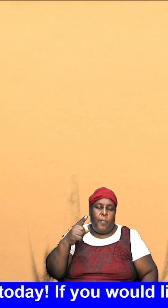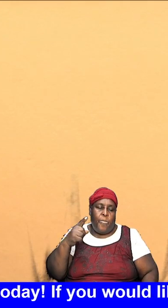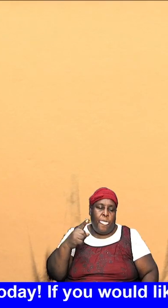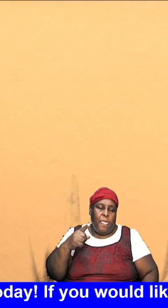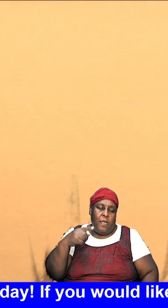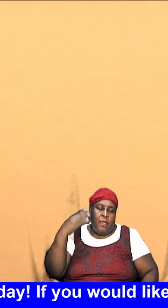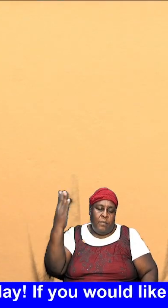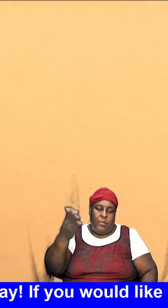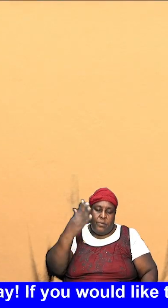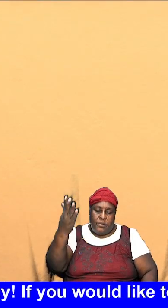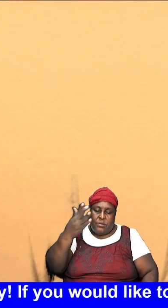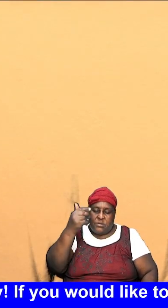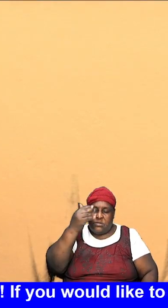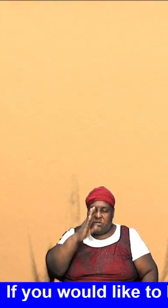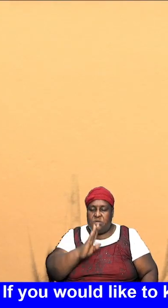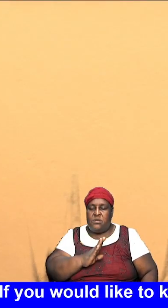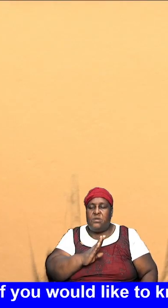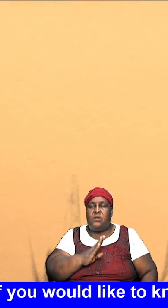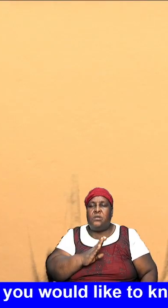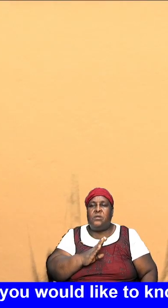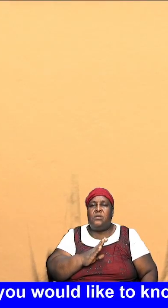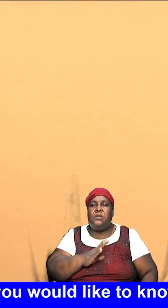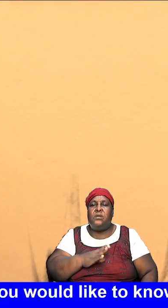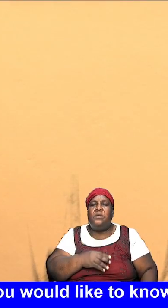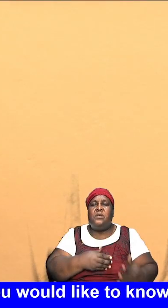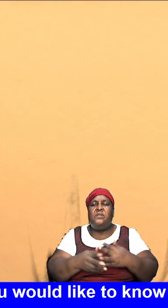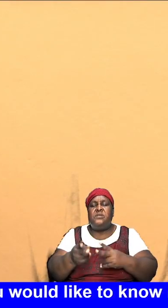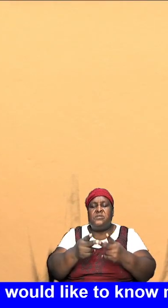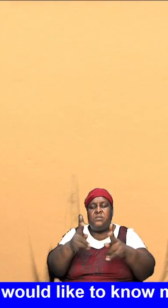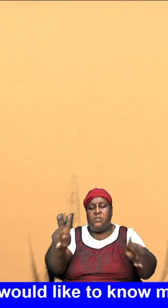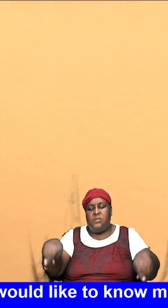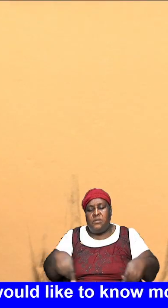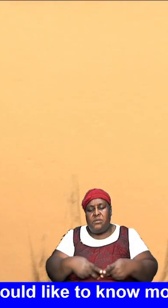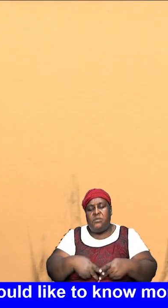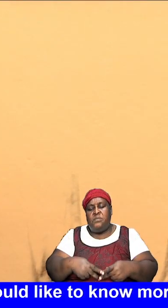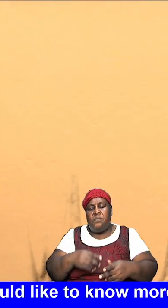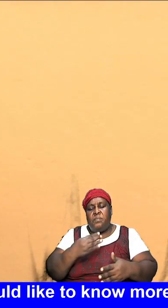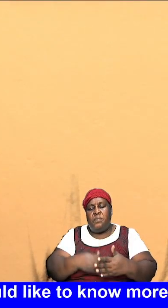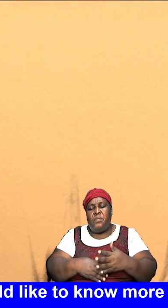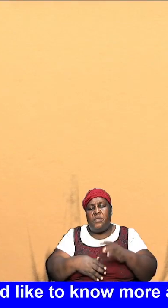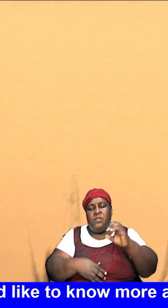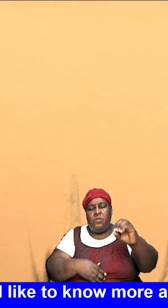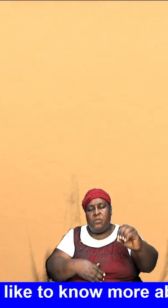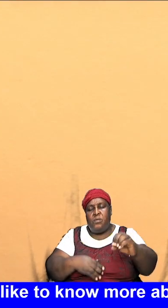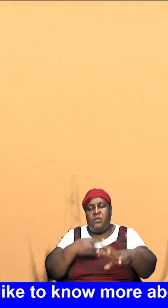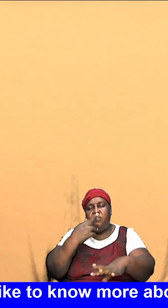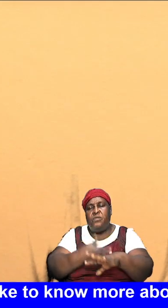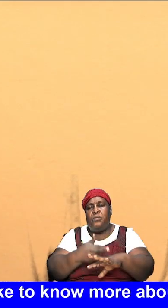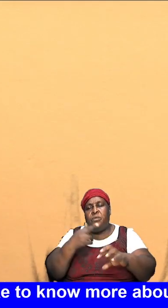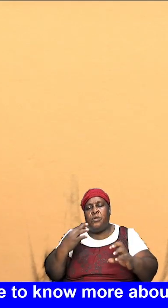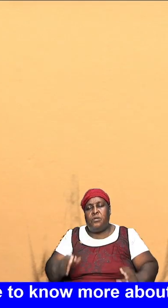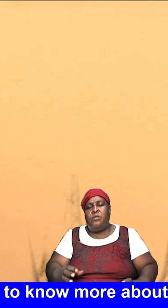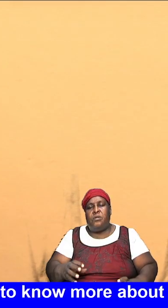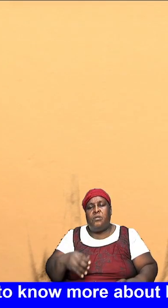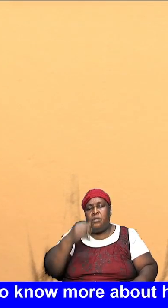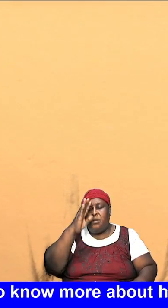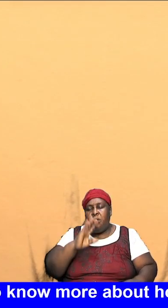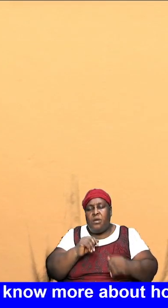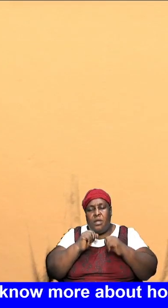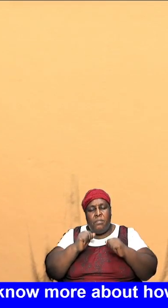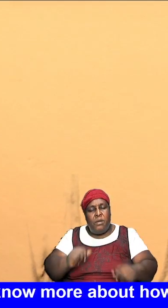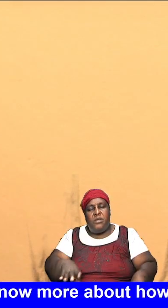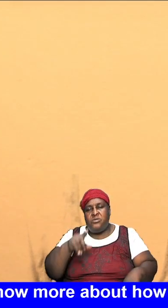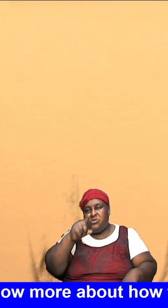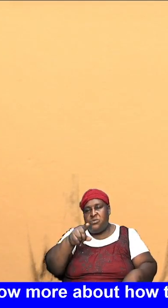The presence of God. There is a place beside him in the cleft of the rock. God bless you.